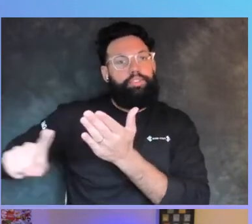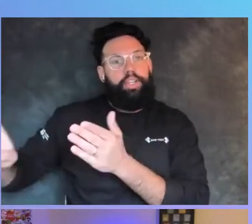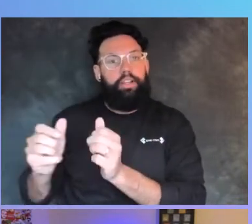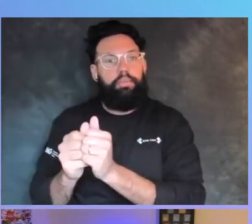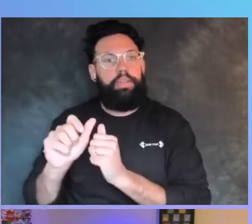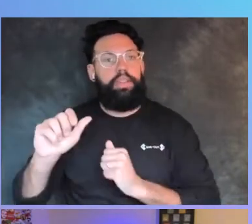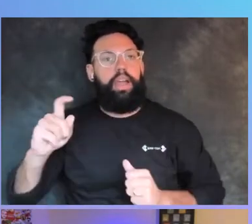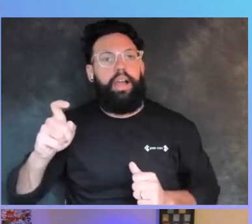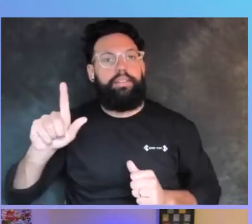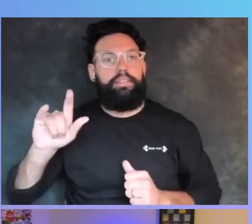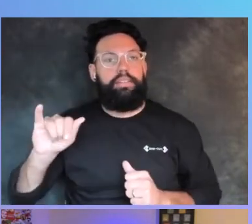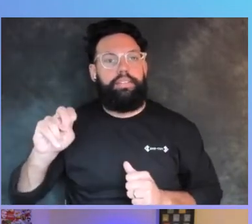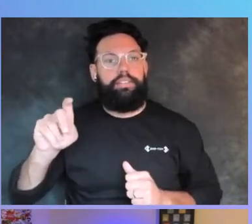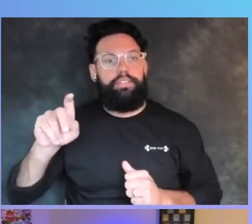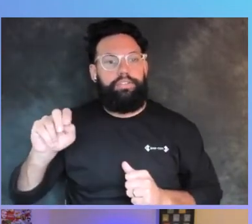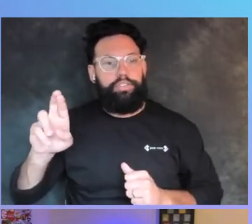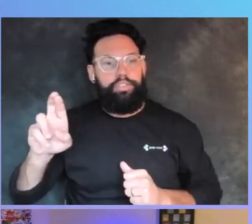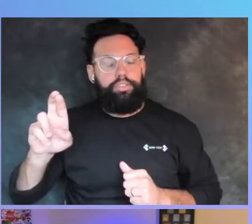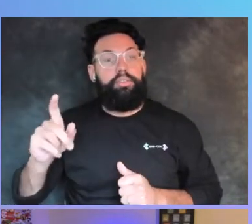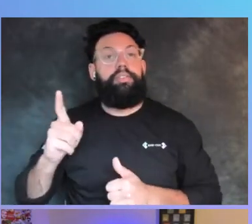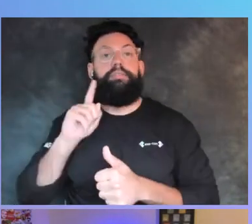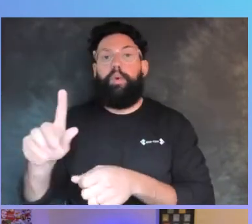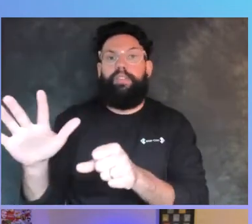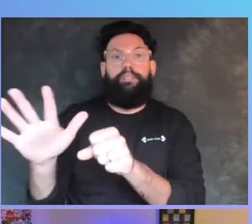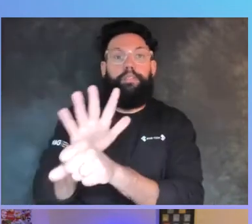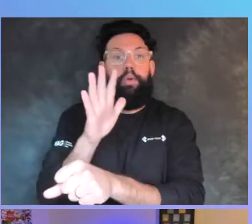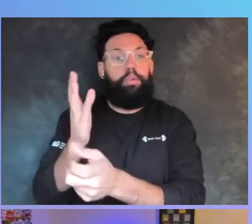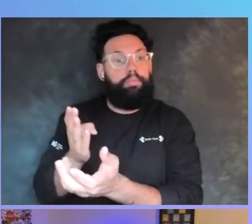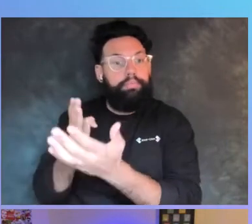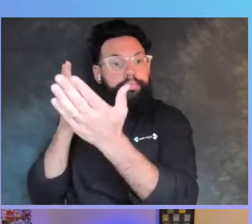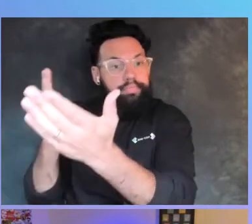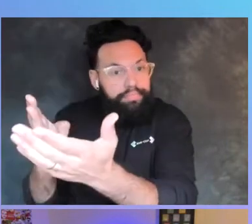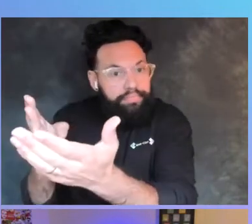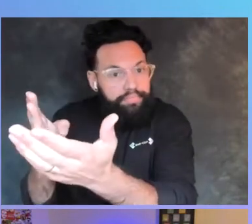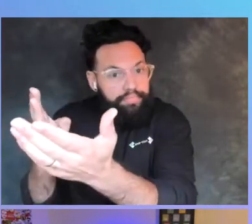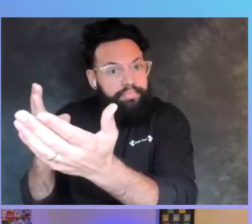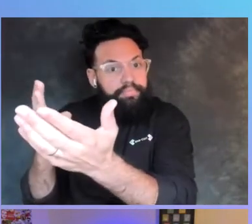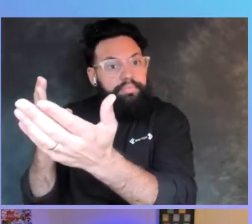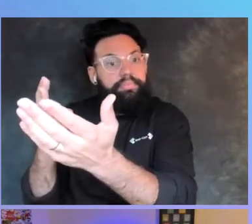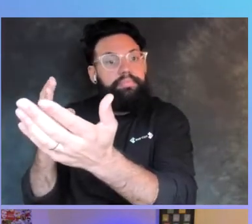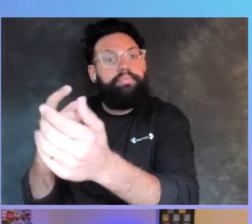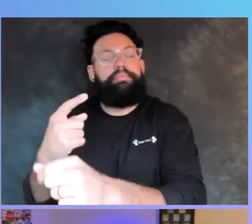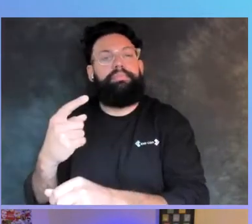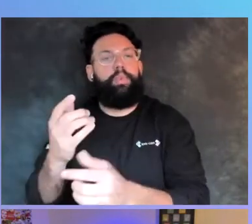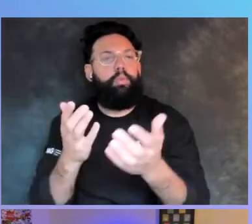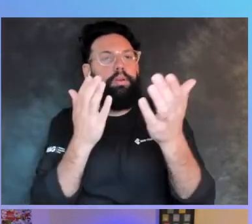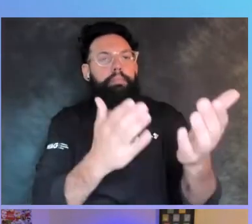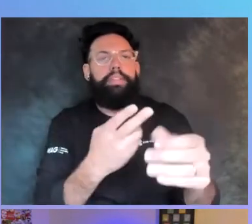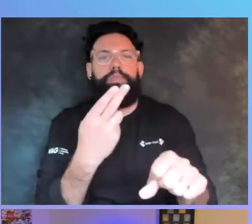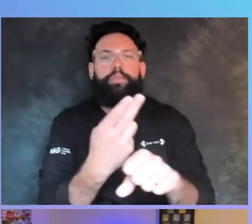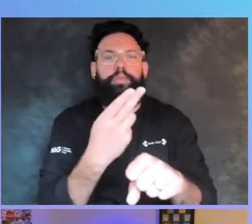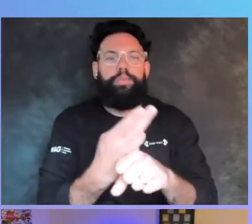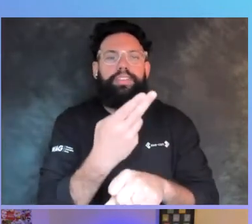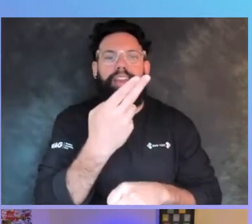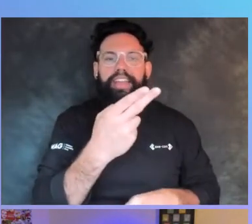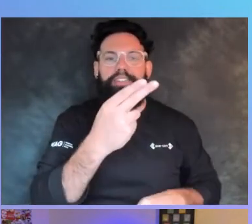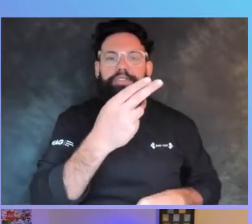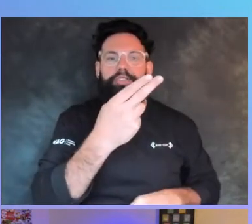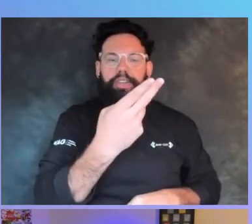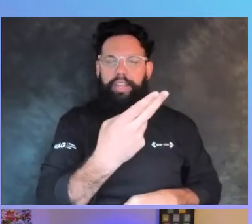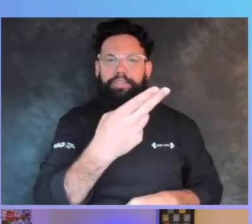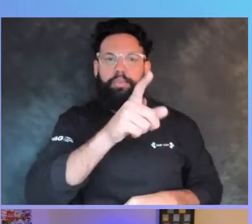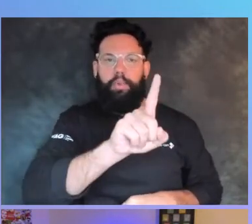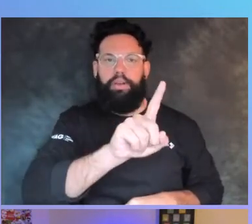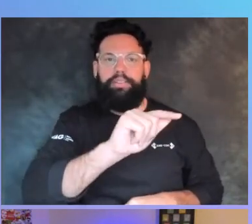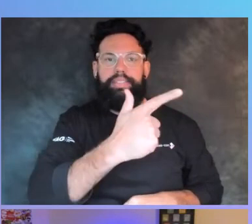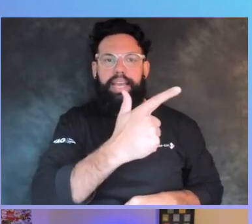the semantic recommendation, it's recommending, hey, why don't you just use an H1 tag? Come on. That'll just make it way